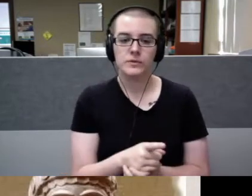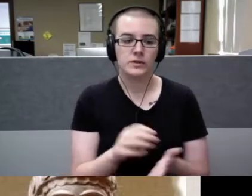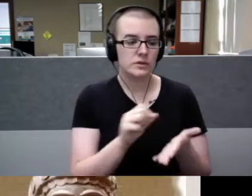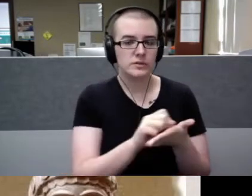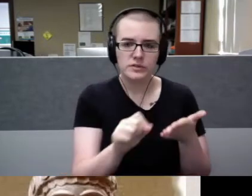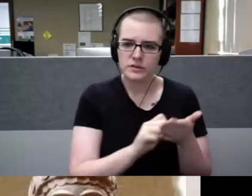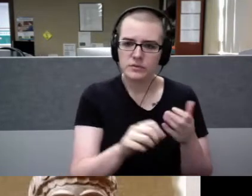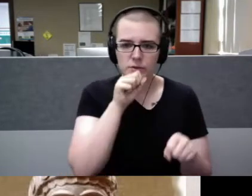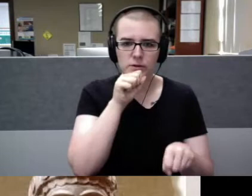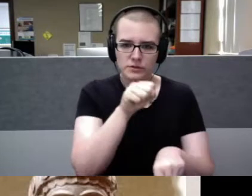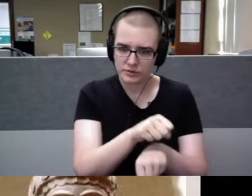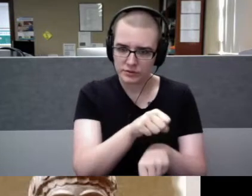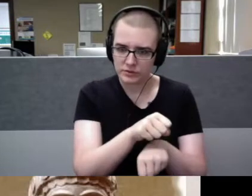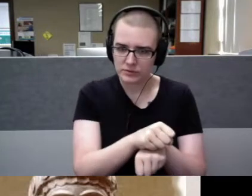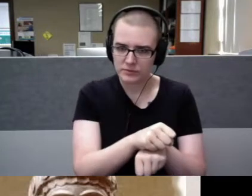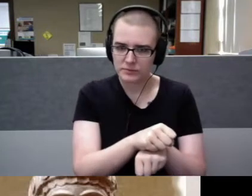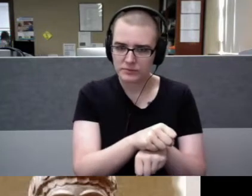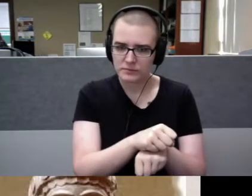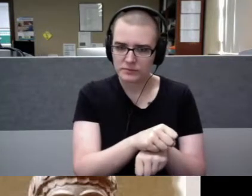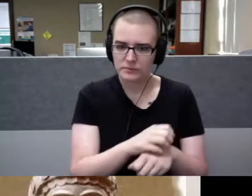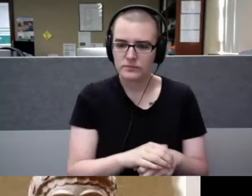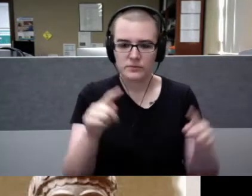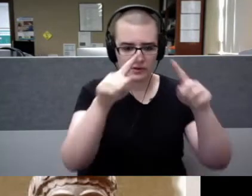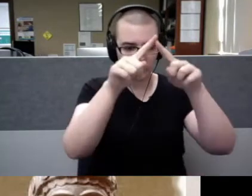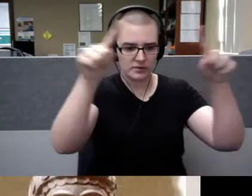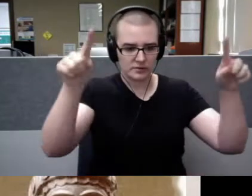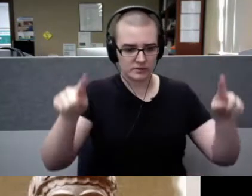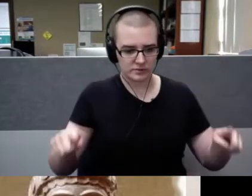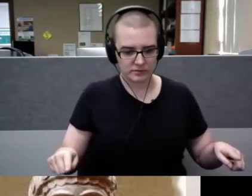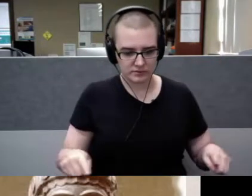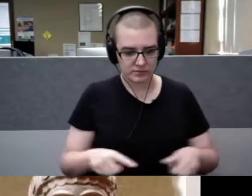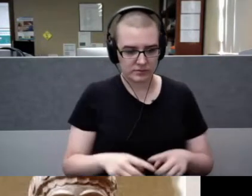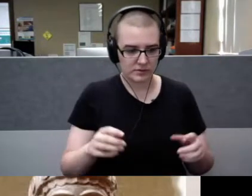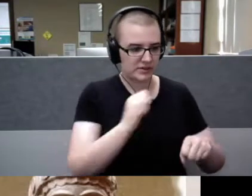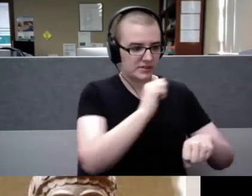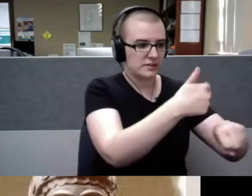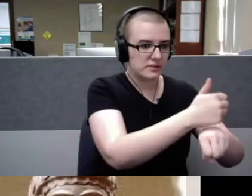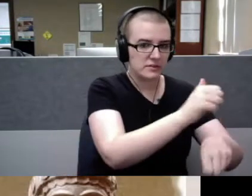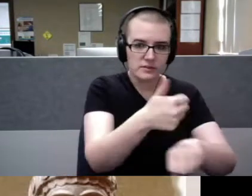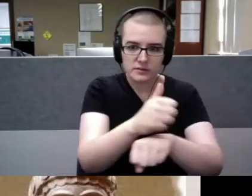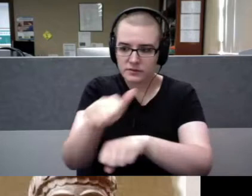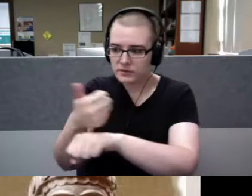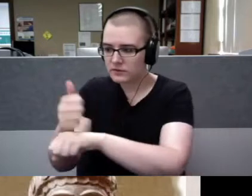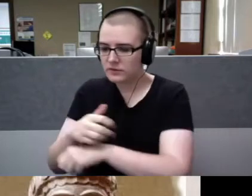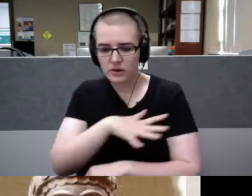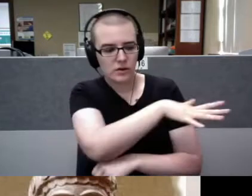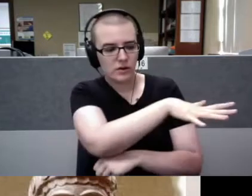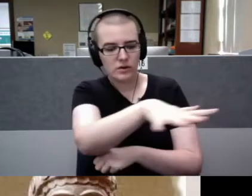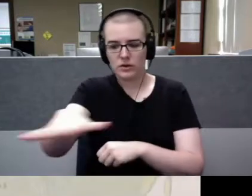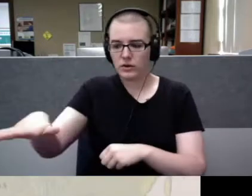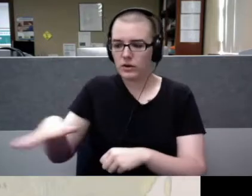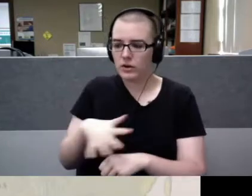and put these large stone obelisks, which we're going to see on the next slide, all over his empire so everyone could see them and read them